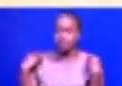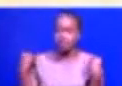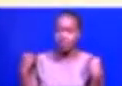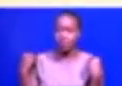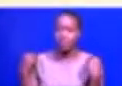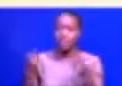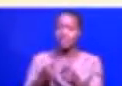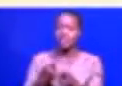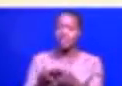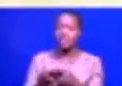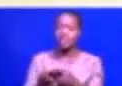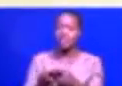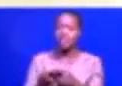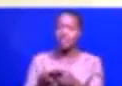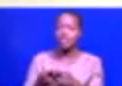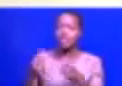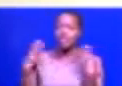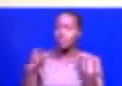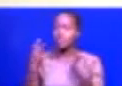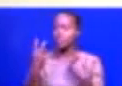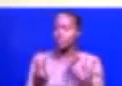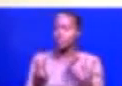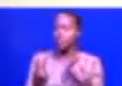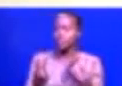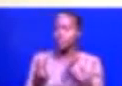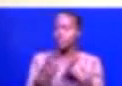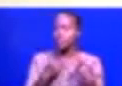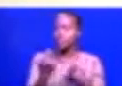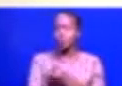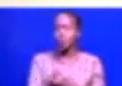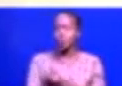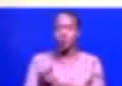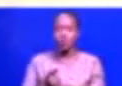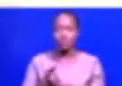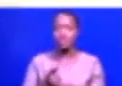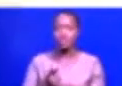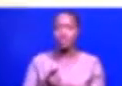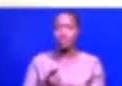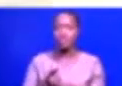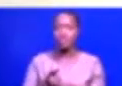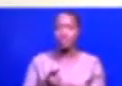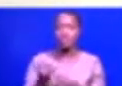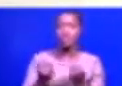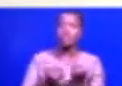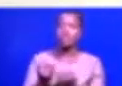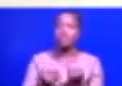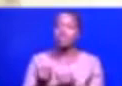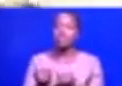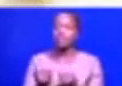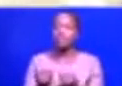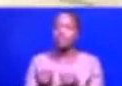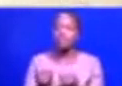and then the game 2 and game 1 of the ladies will go on the Saturday,